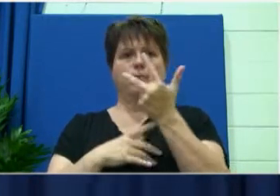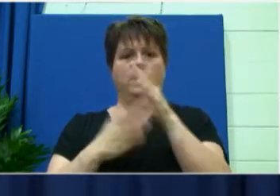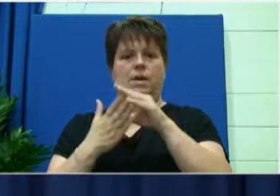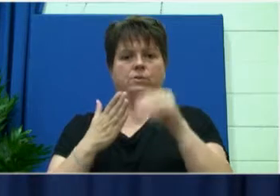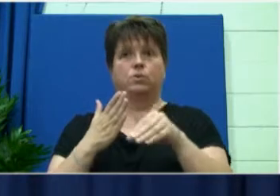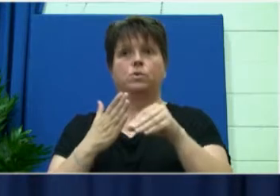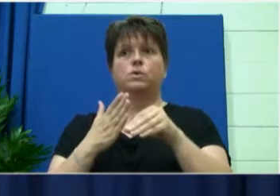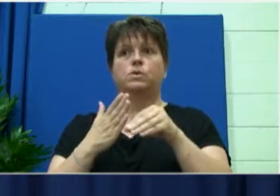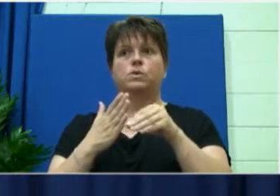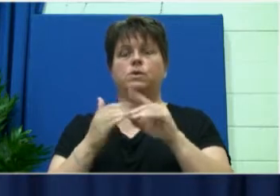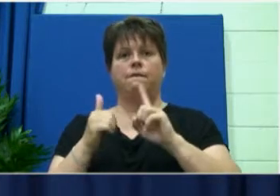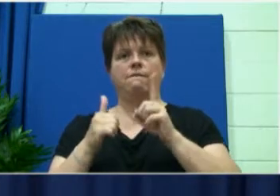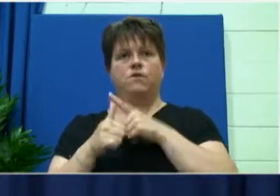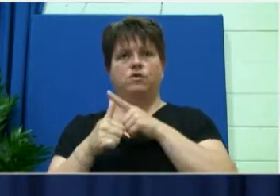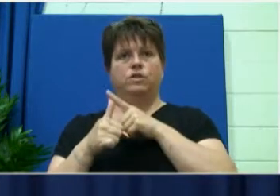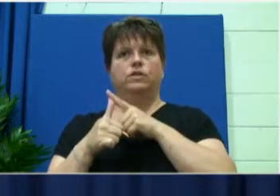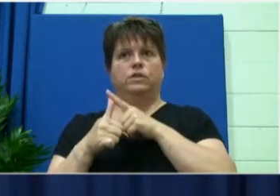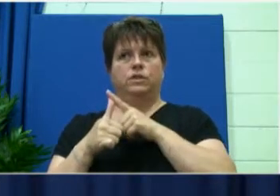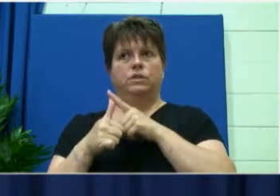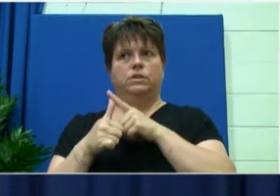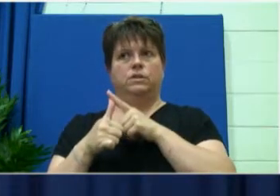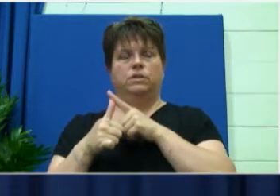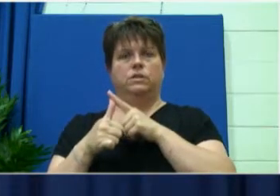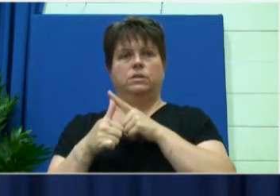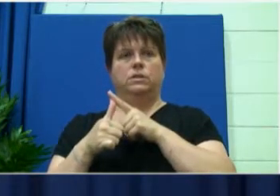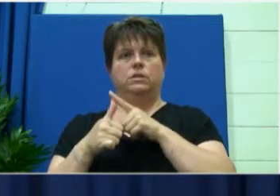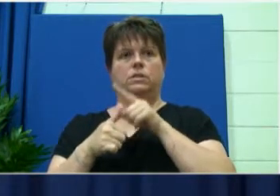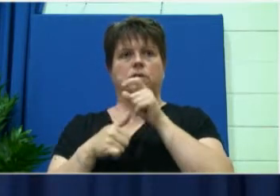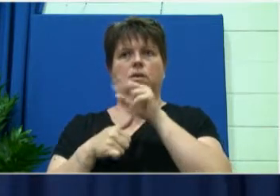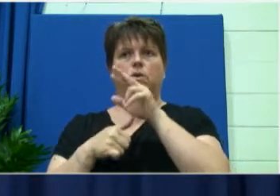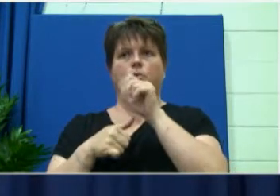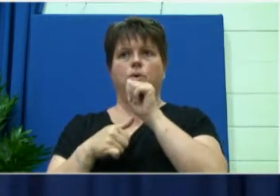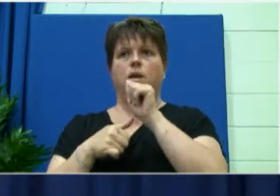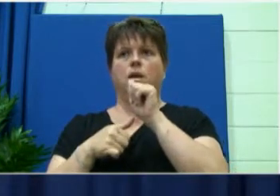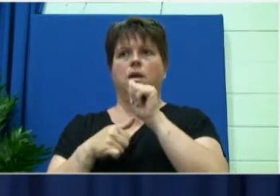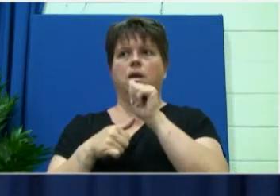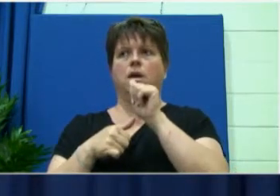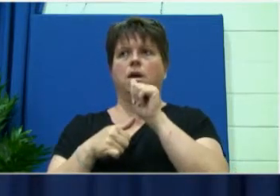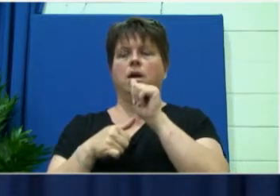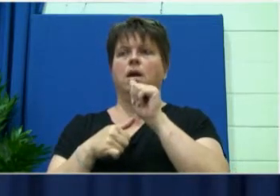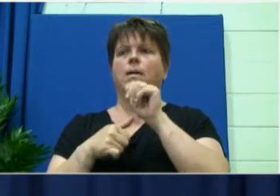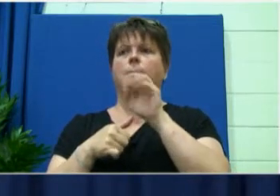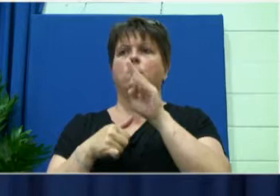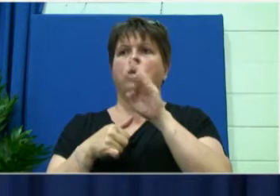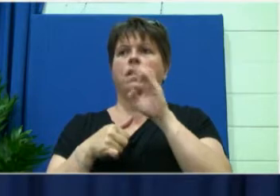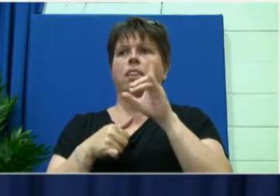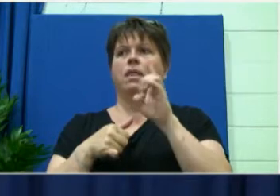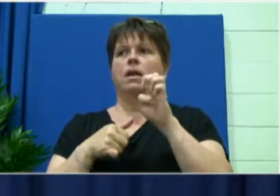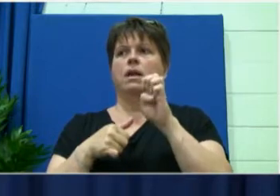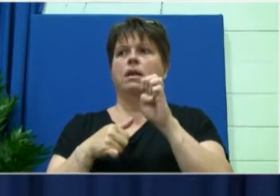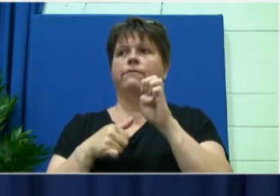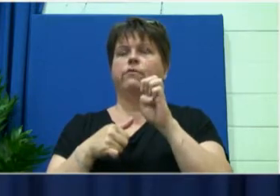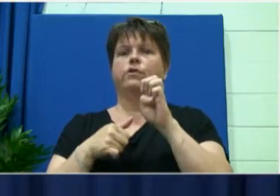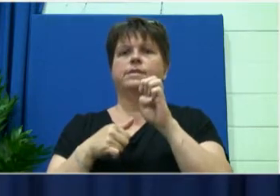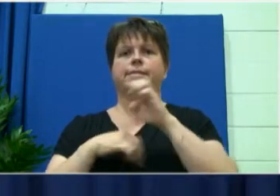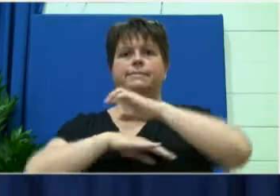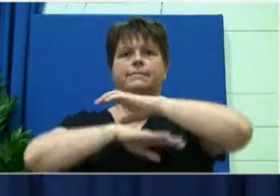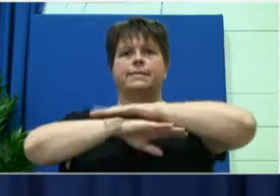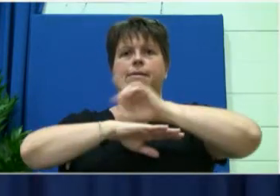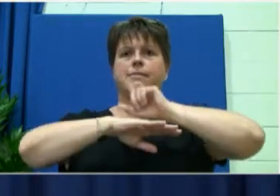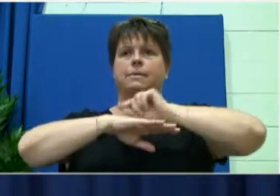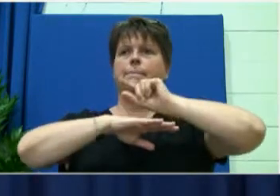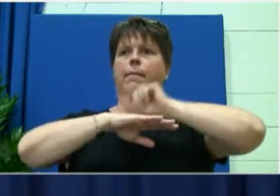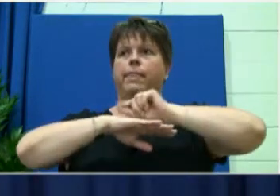students placed first: Lorena Albert, Bradley Mashoff for desktop publishing,